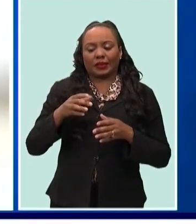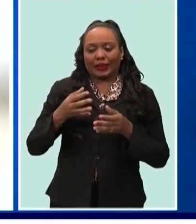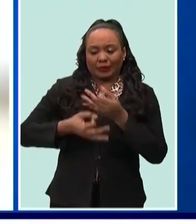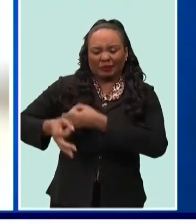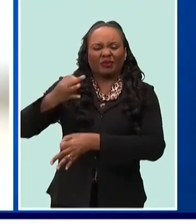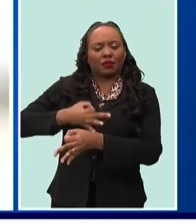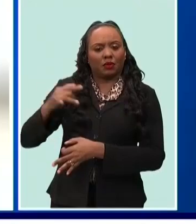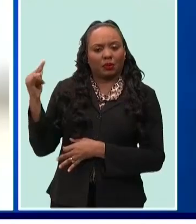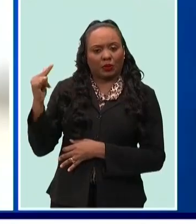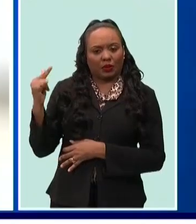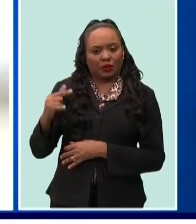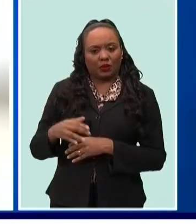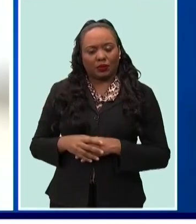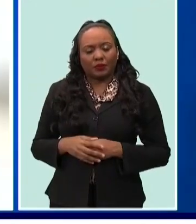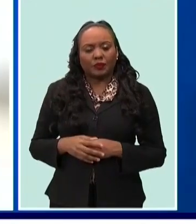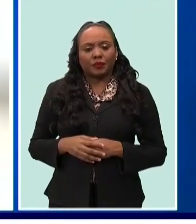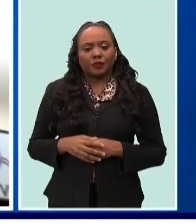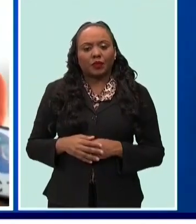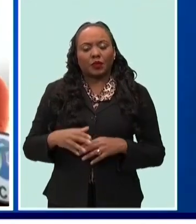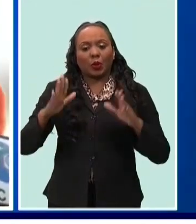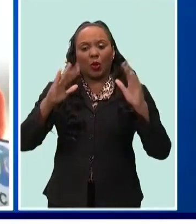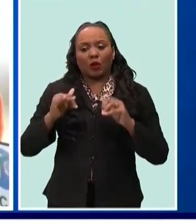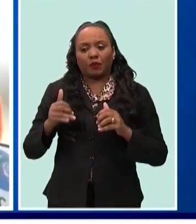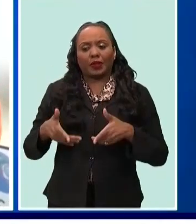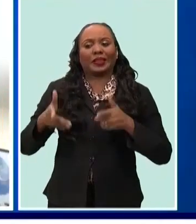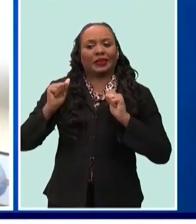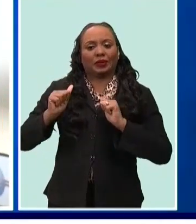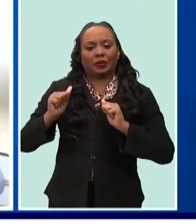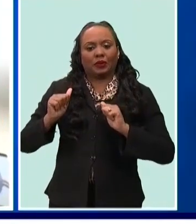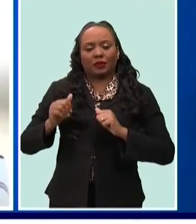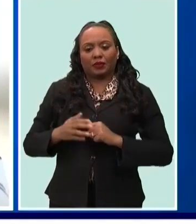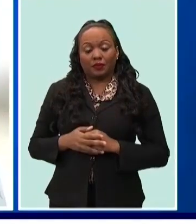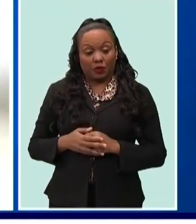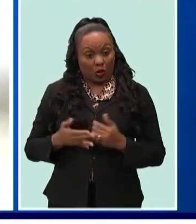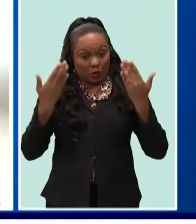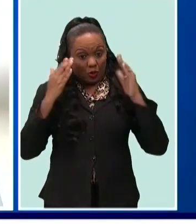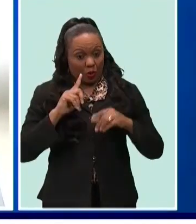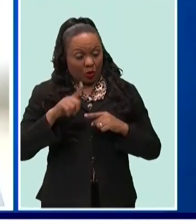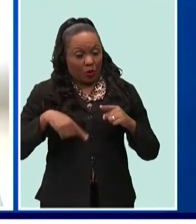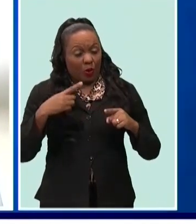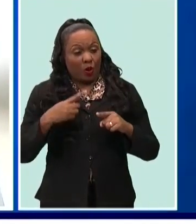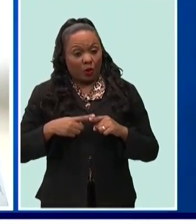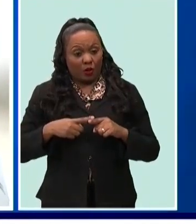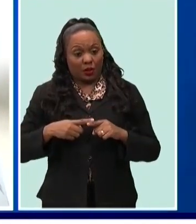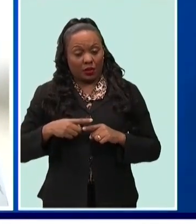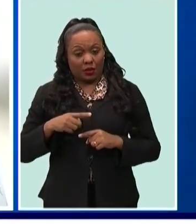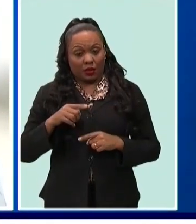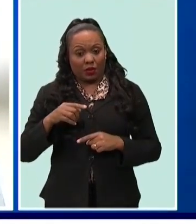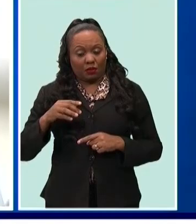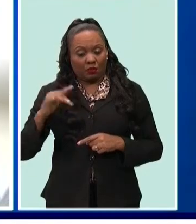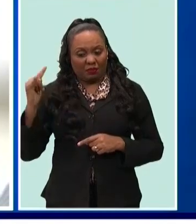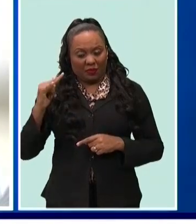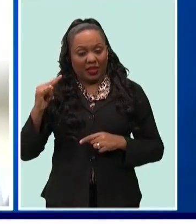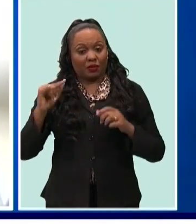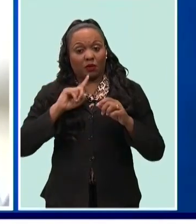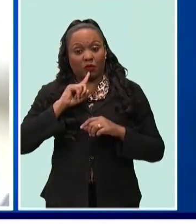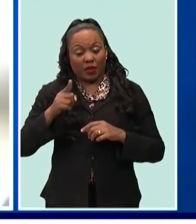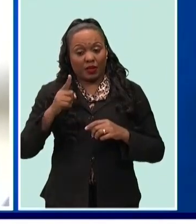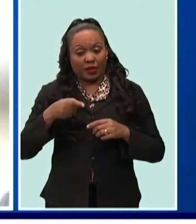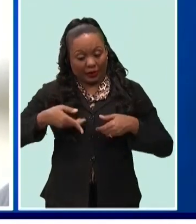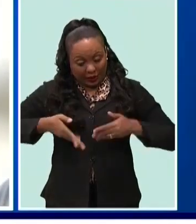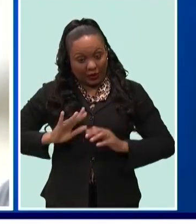addressed very speedily. We don't know when this order will be lifted. In the weeks, possibly even